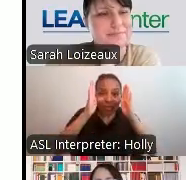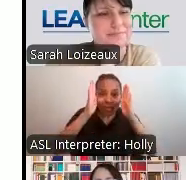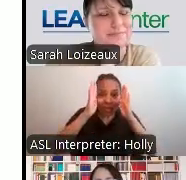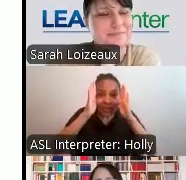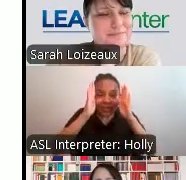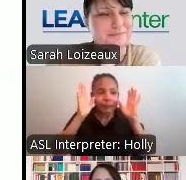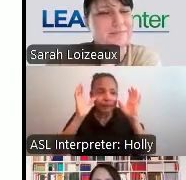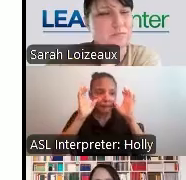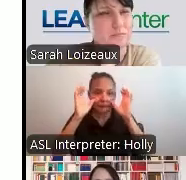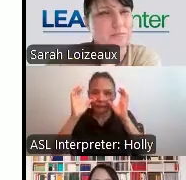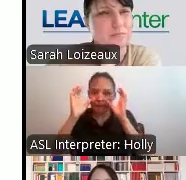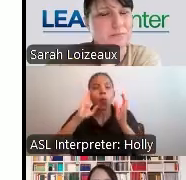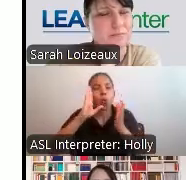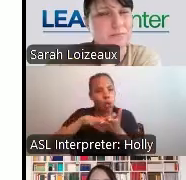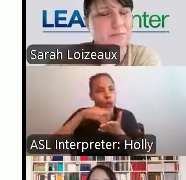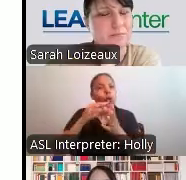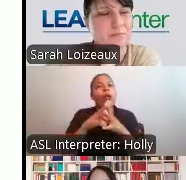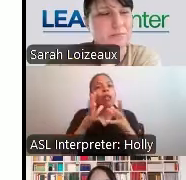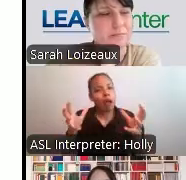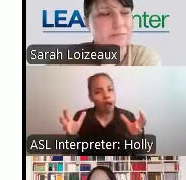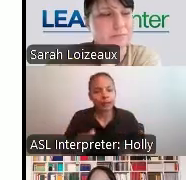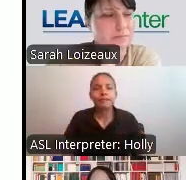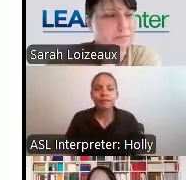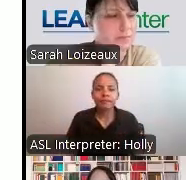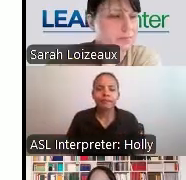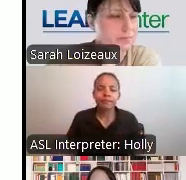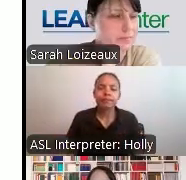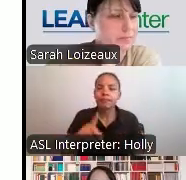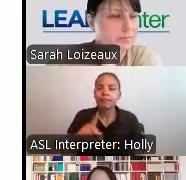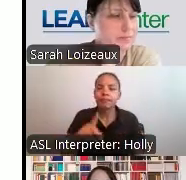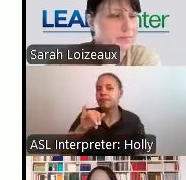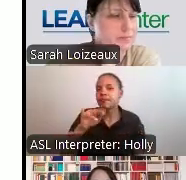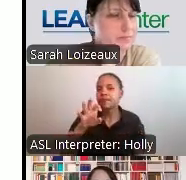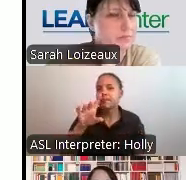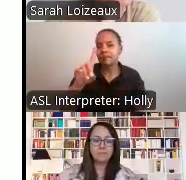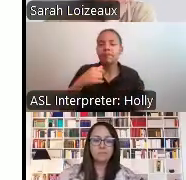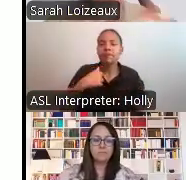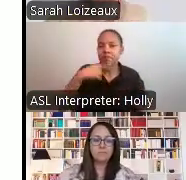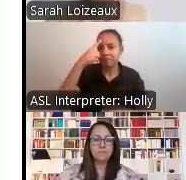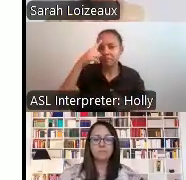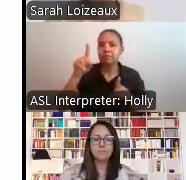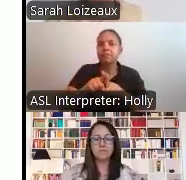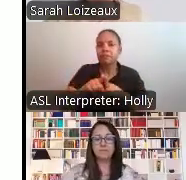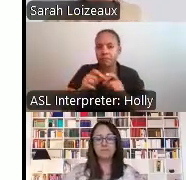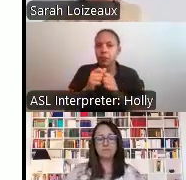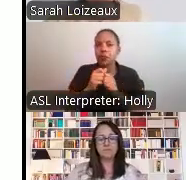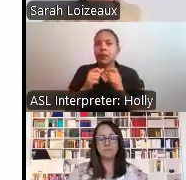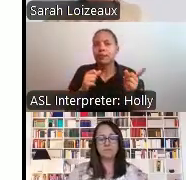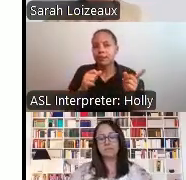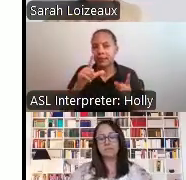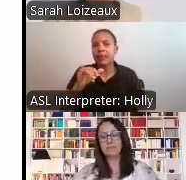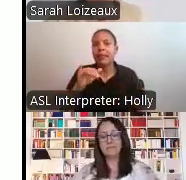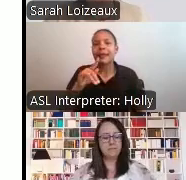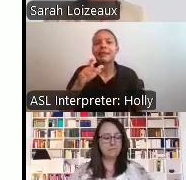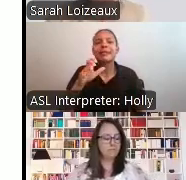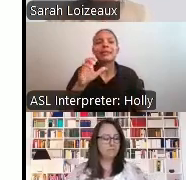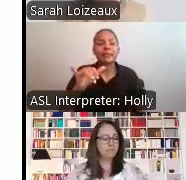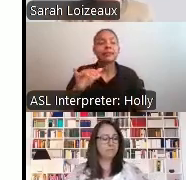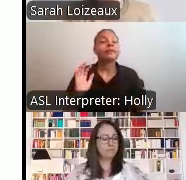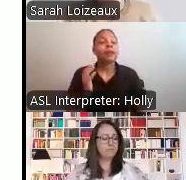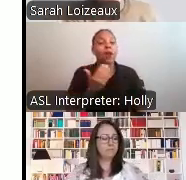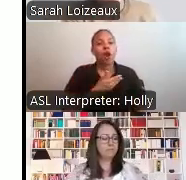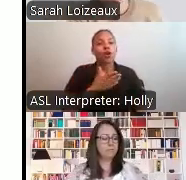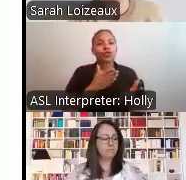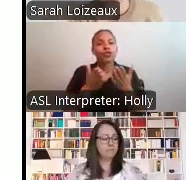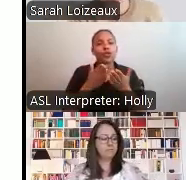I would agree with Lindsay on that. Our person centered service folk or cheapers, our person centered focused services where we